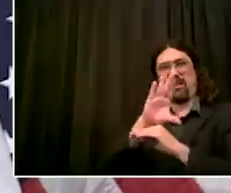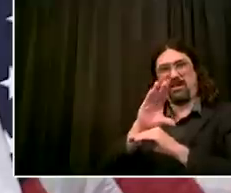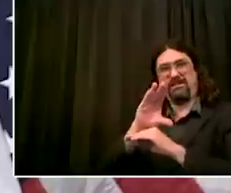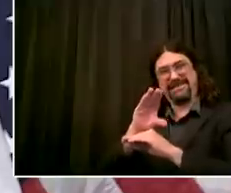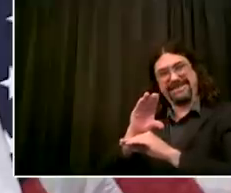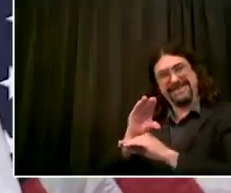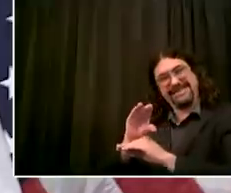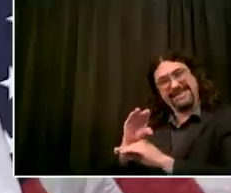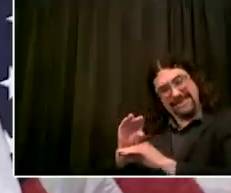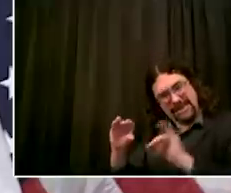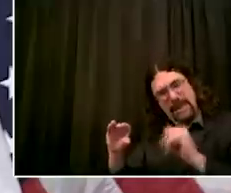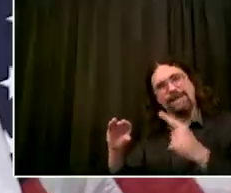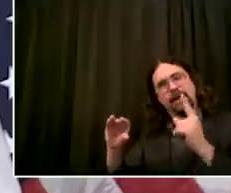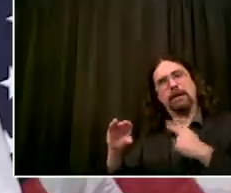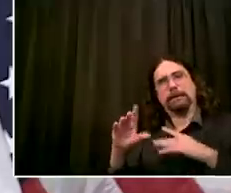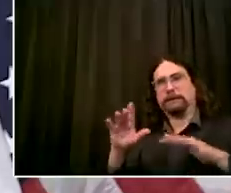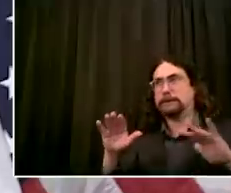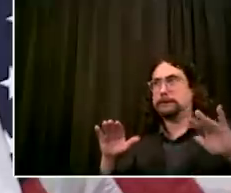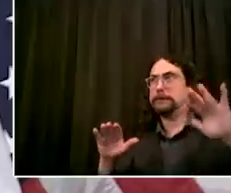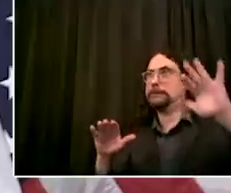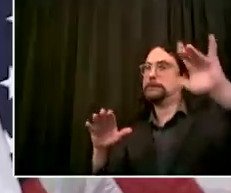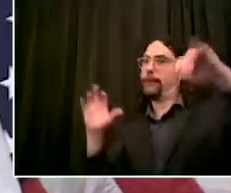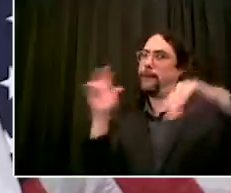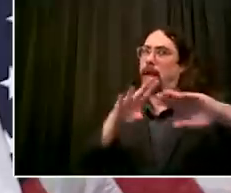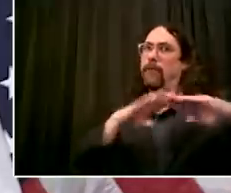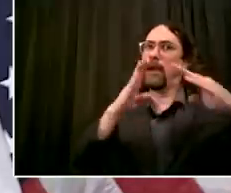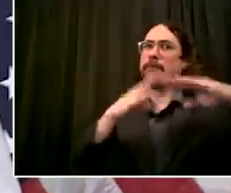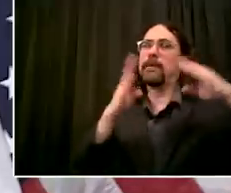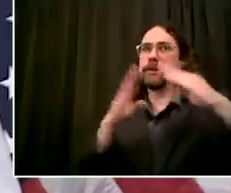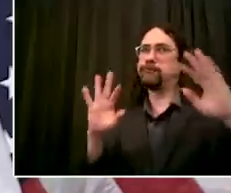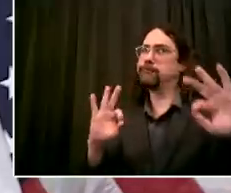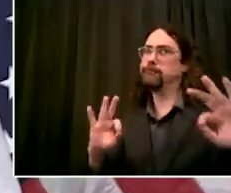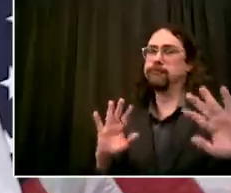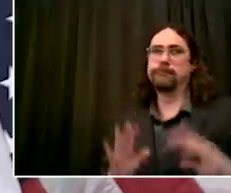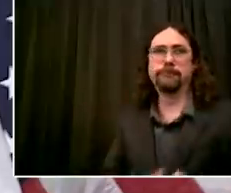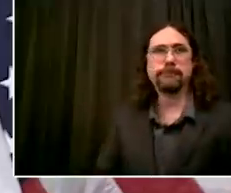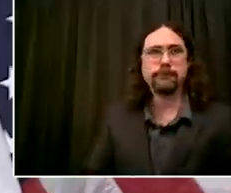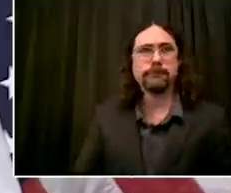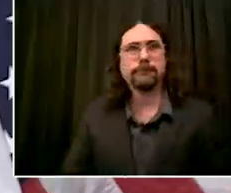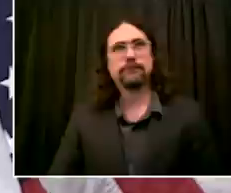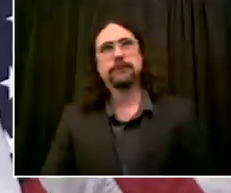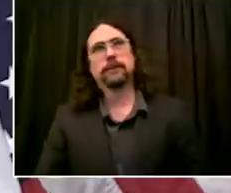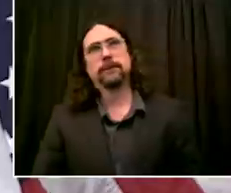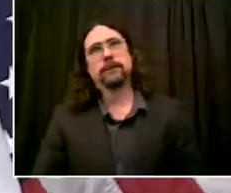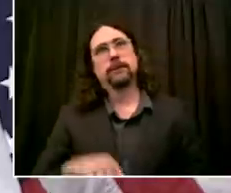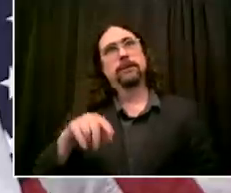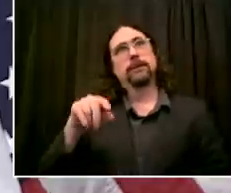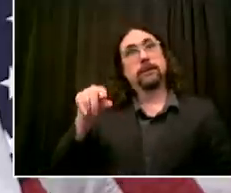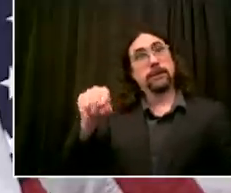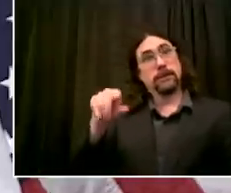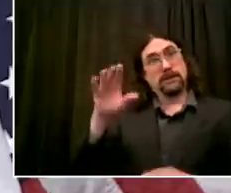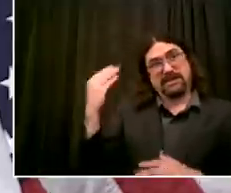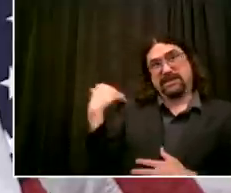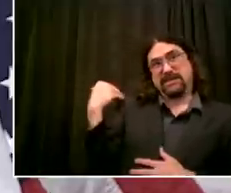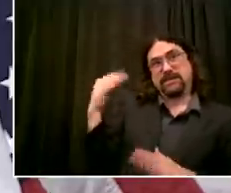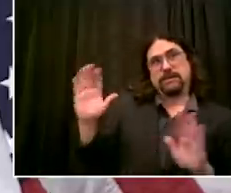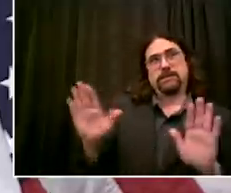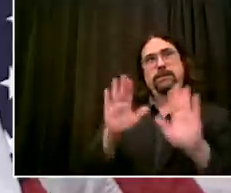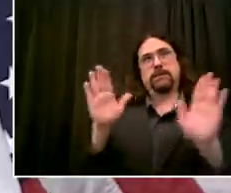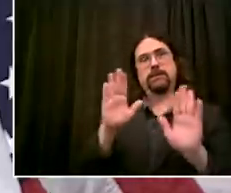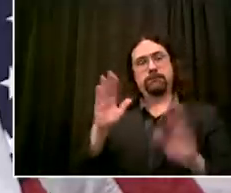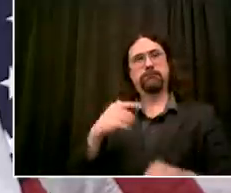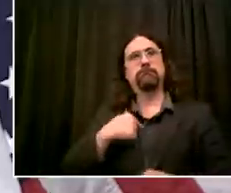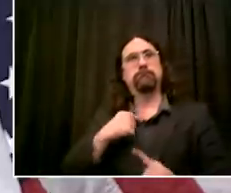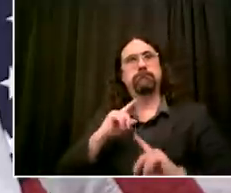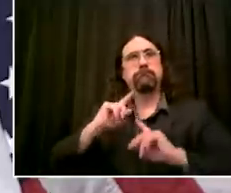Brooklyn on Sunday, I talked to a lot of everyday people. They're definitely concerned about bigger issues of